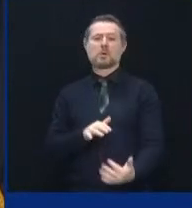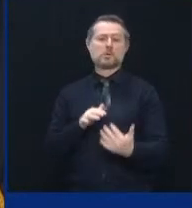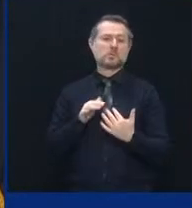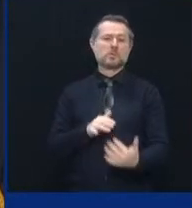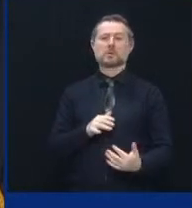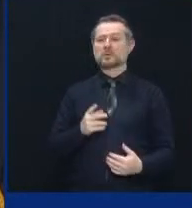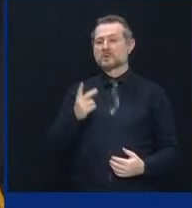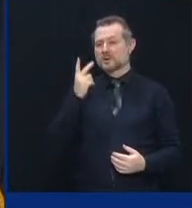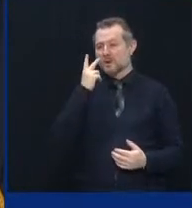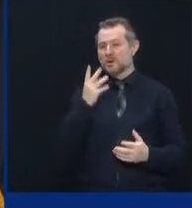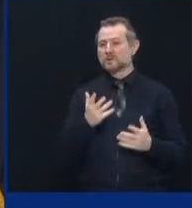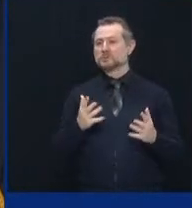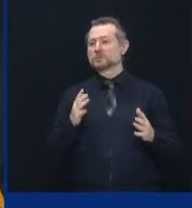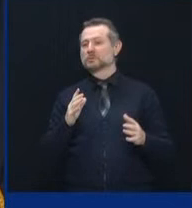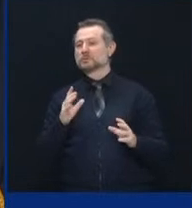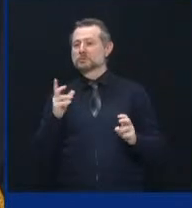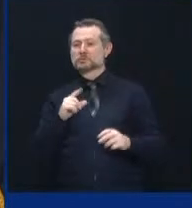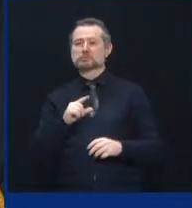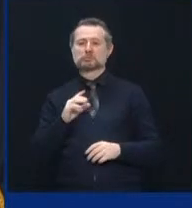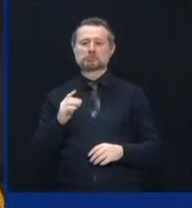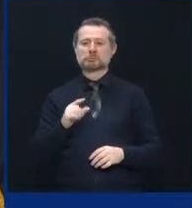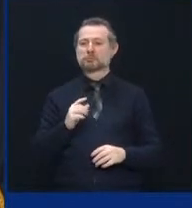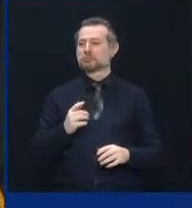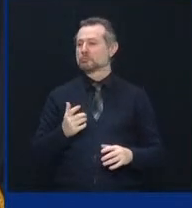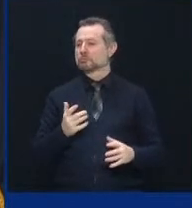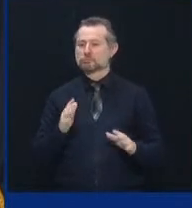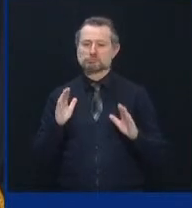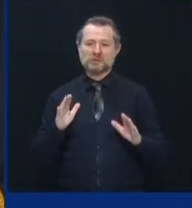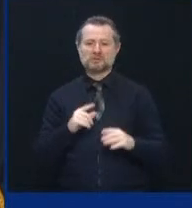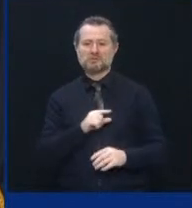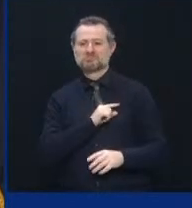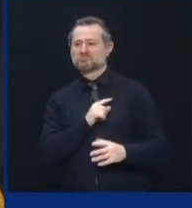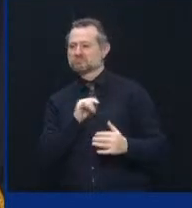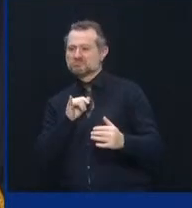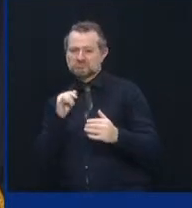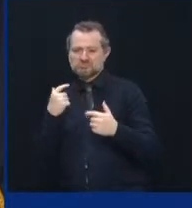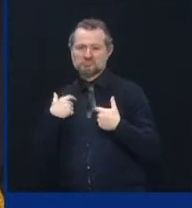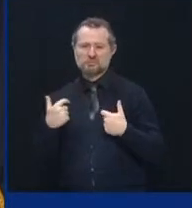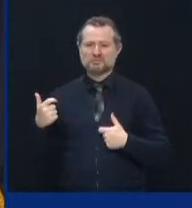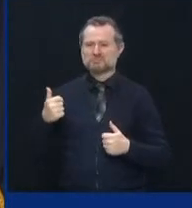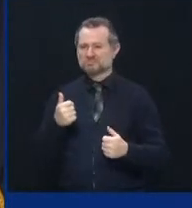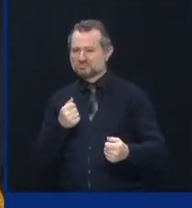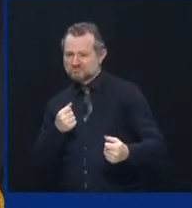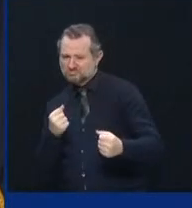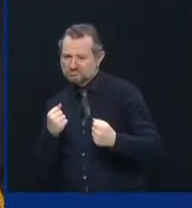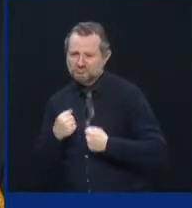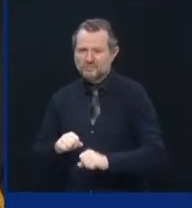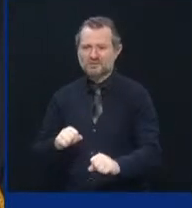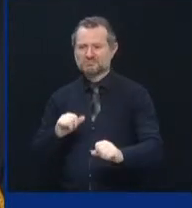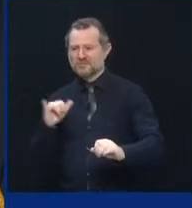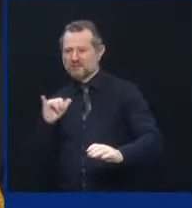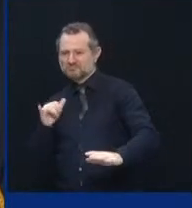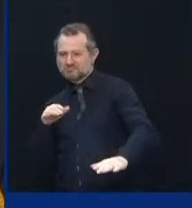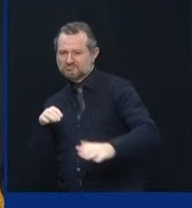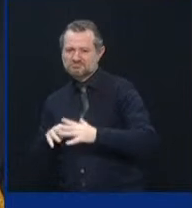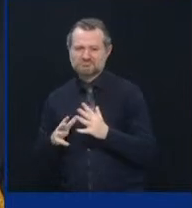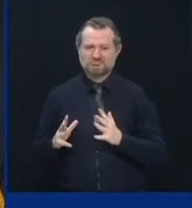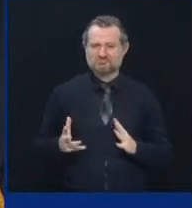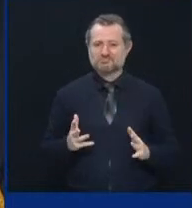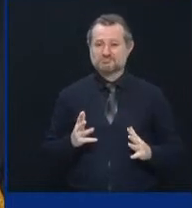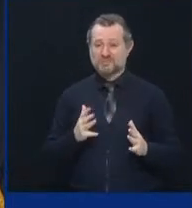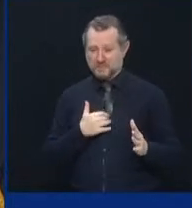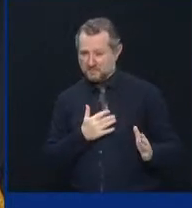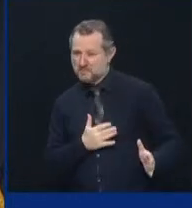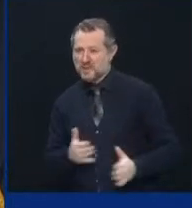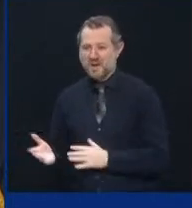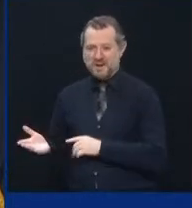You go into the war with a plan and a strategy. But then that plan and that strategy